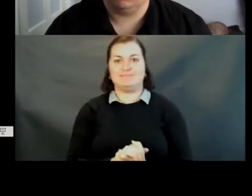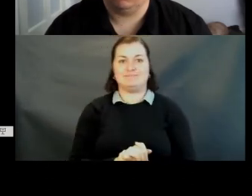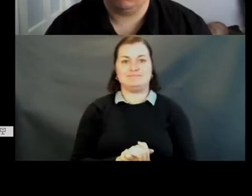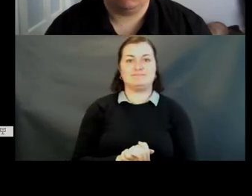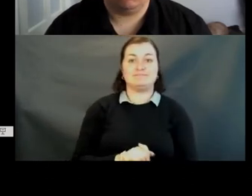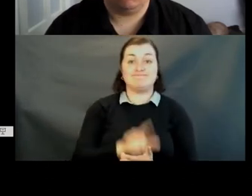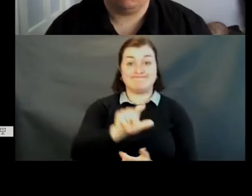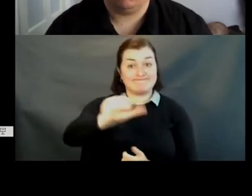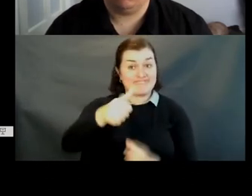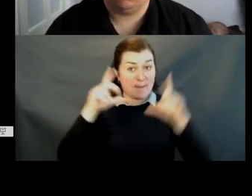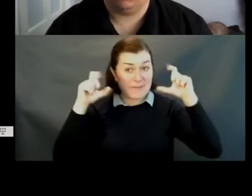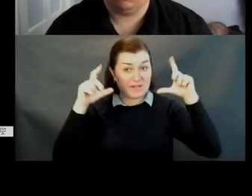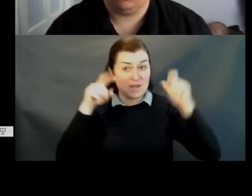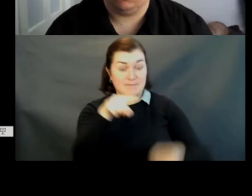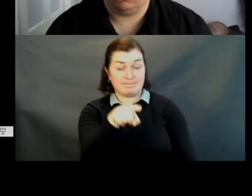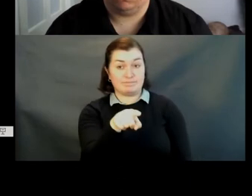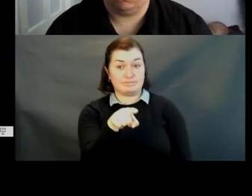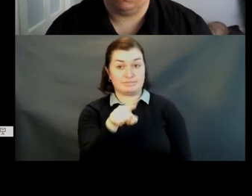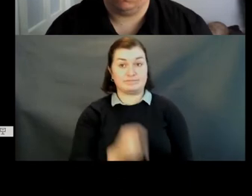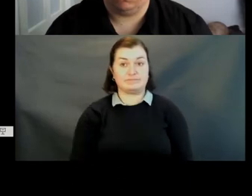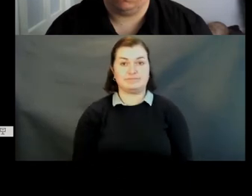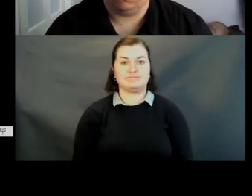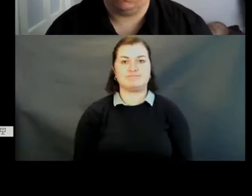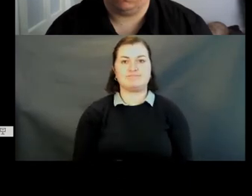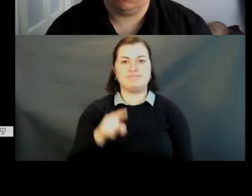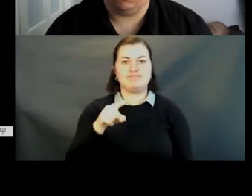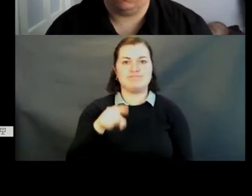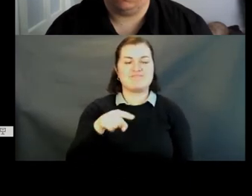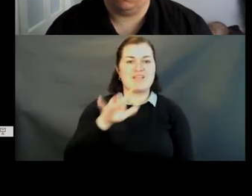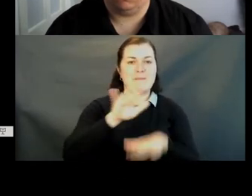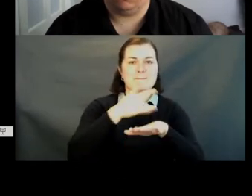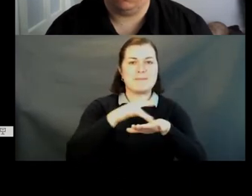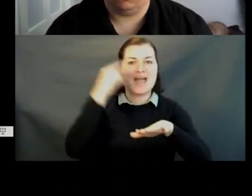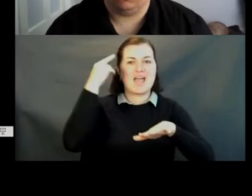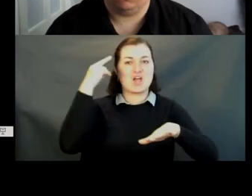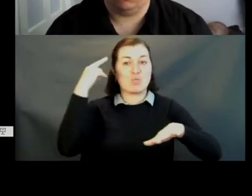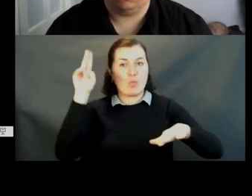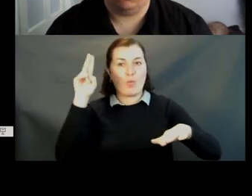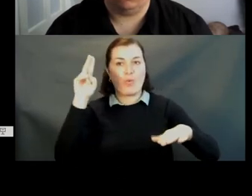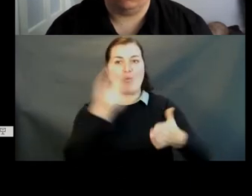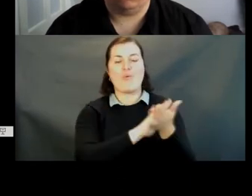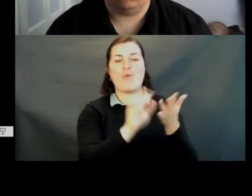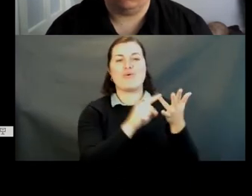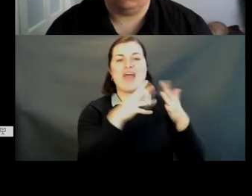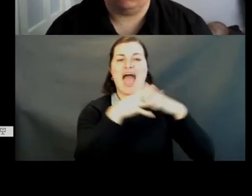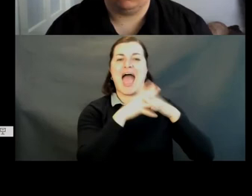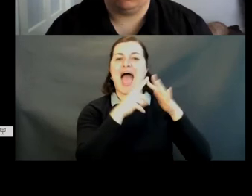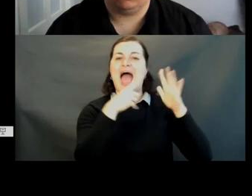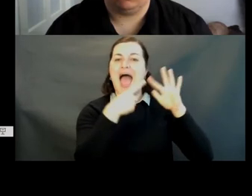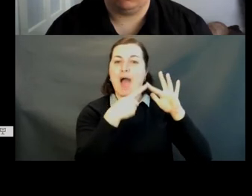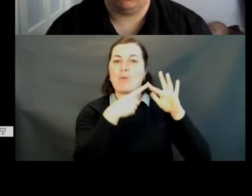This is a set for a thing called Howie the Rookie, and that was at the Bush. And it's not